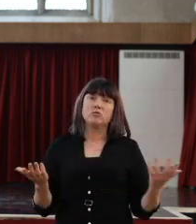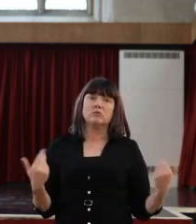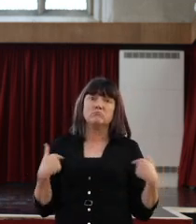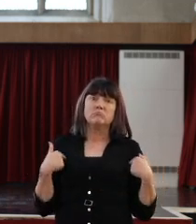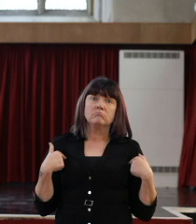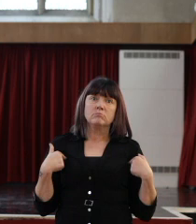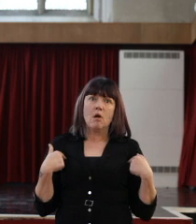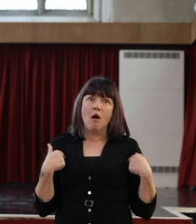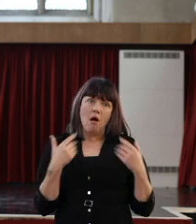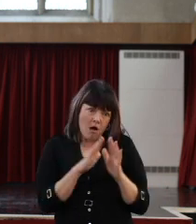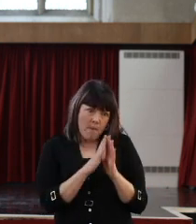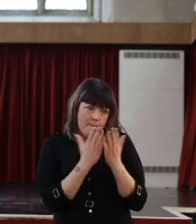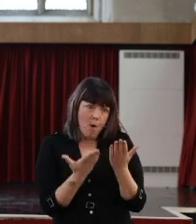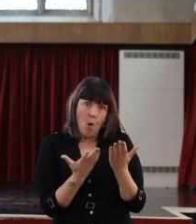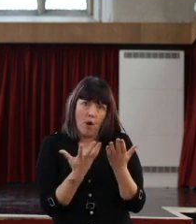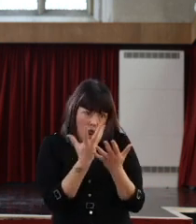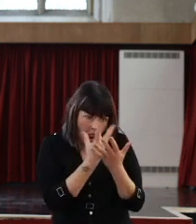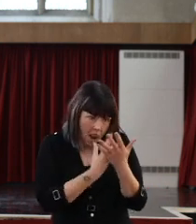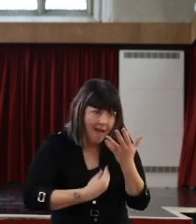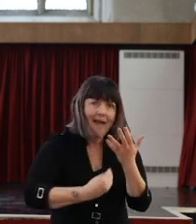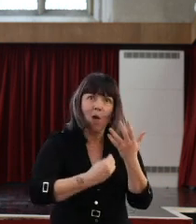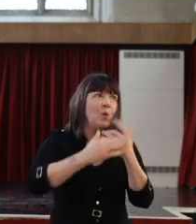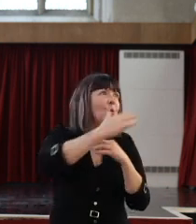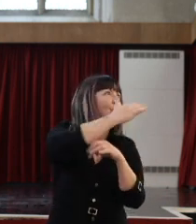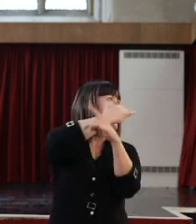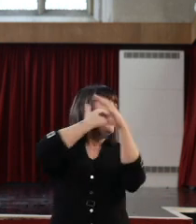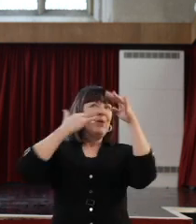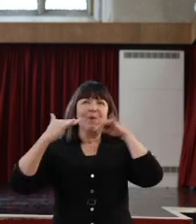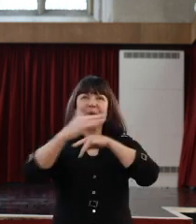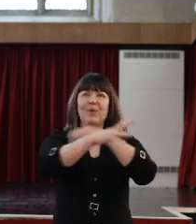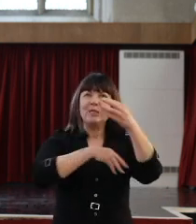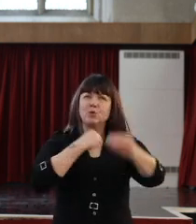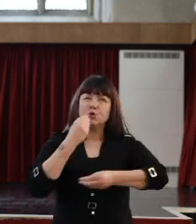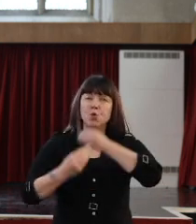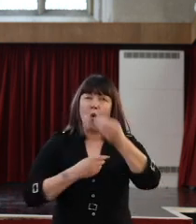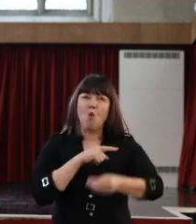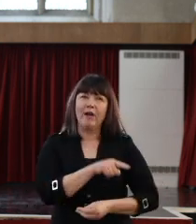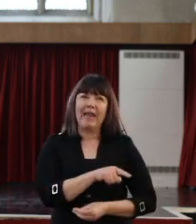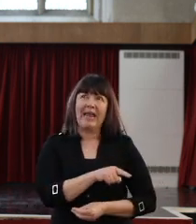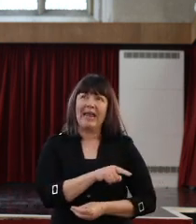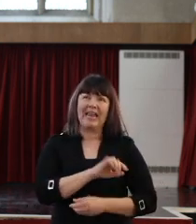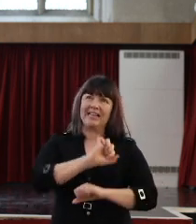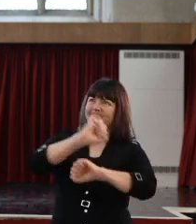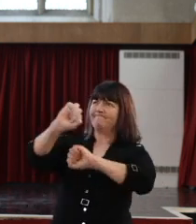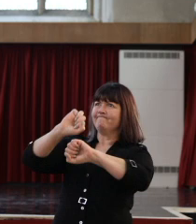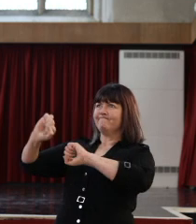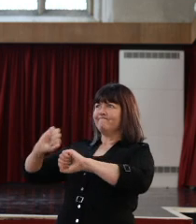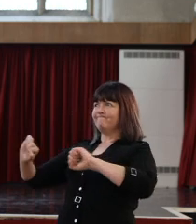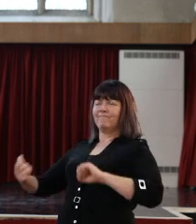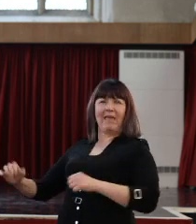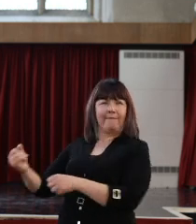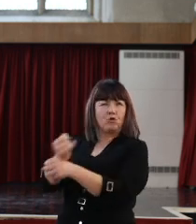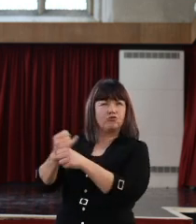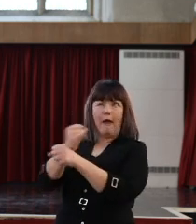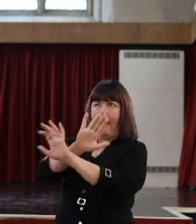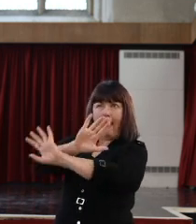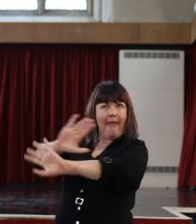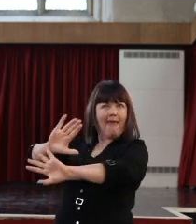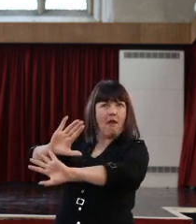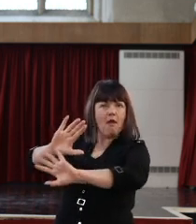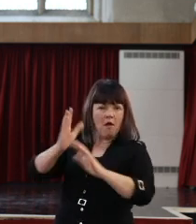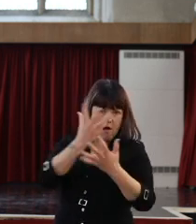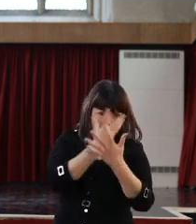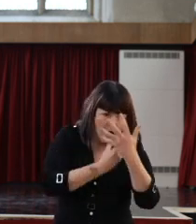into words, I escaped into stories and culture. When the world around you is grey, creativity and imagination are a paradise,